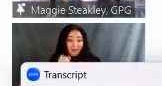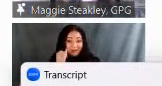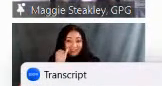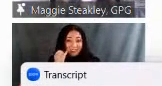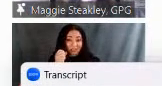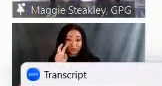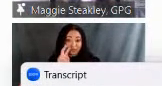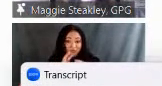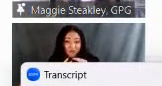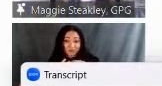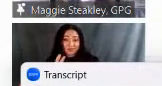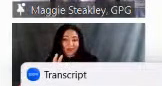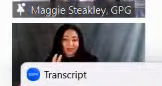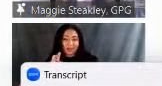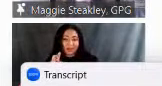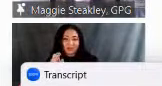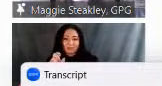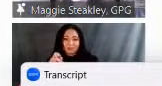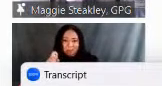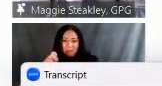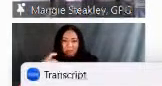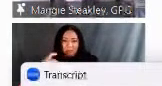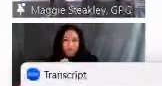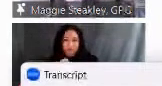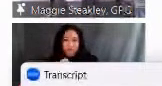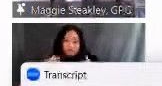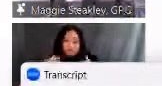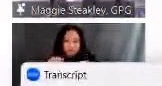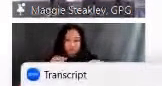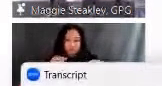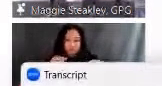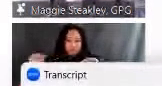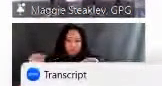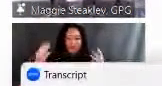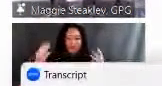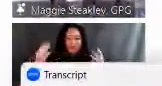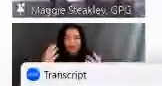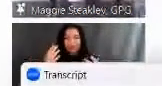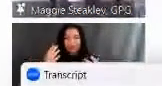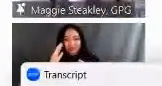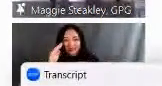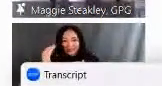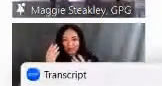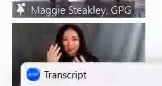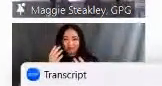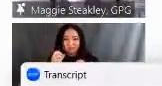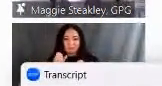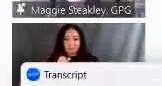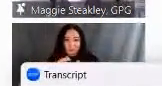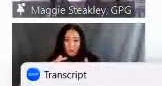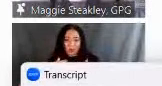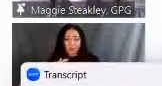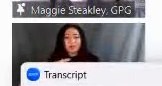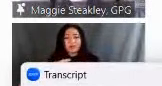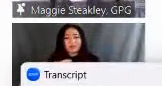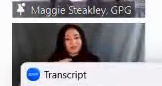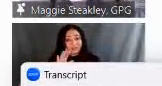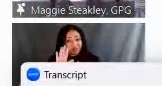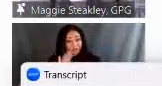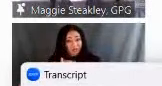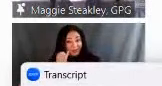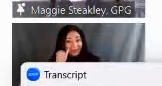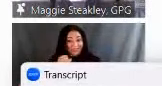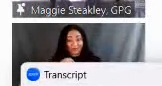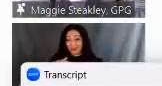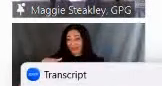some of the same distributions based upon estimated population growth. it's a great idea. We just haven't gotten to it yet.